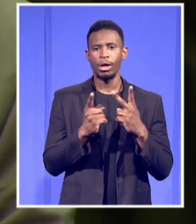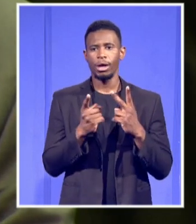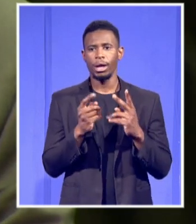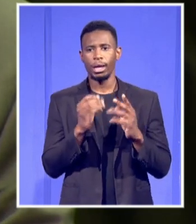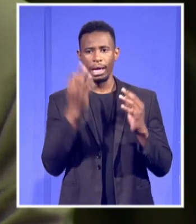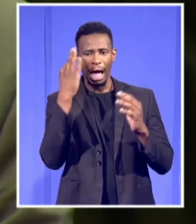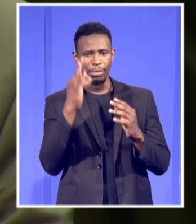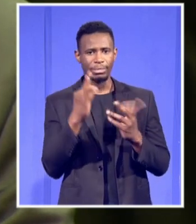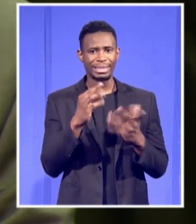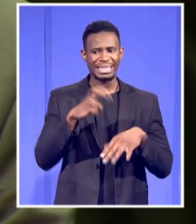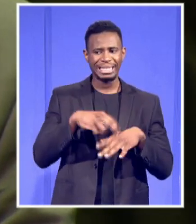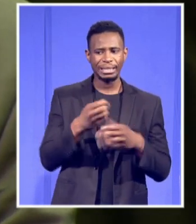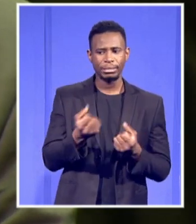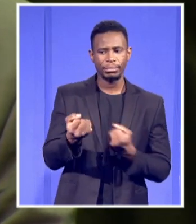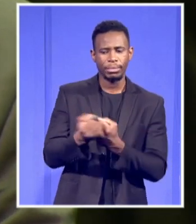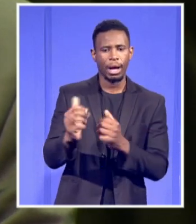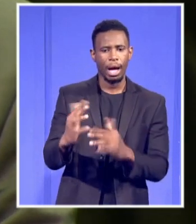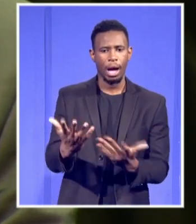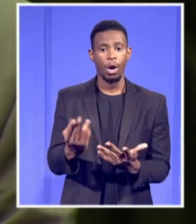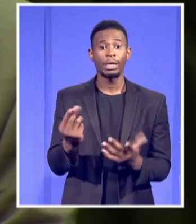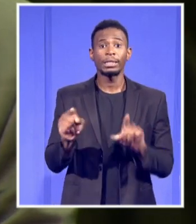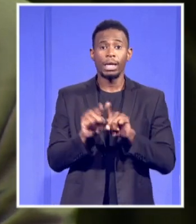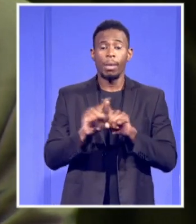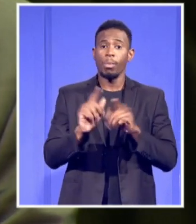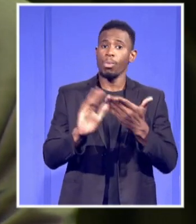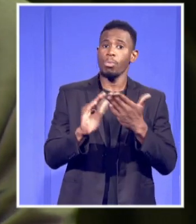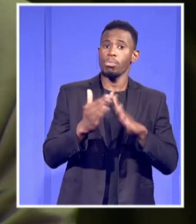We want to involve everybody in addressing those.